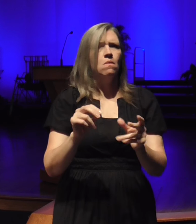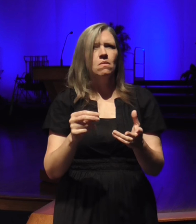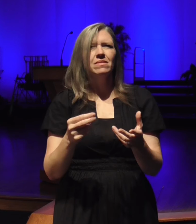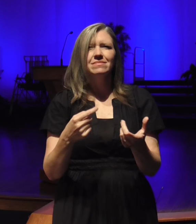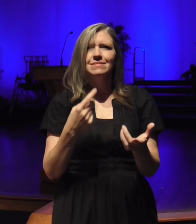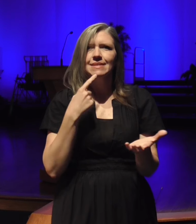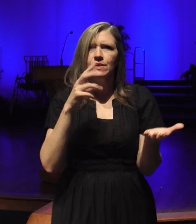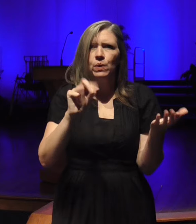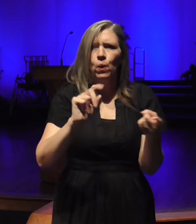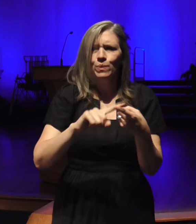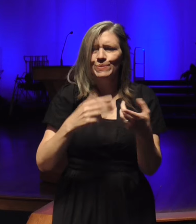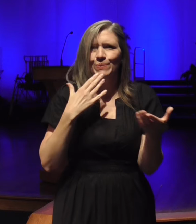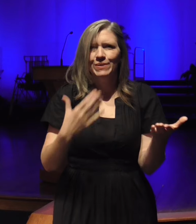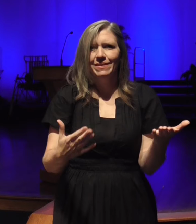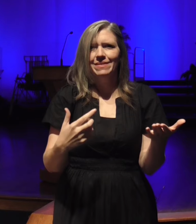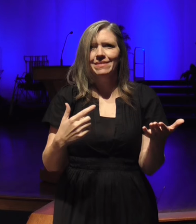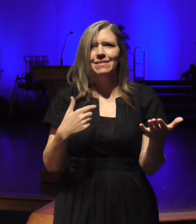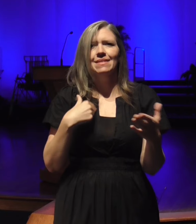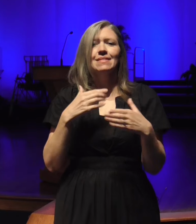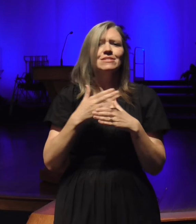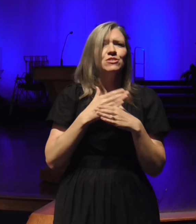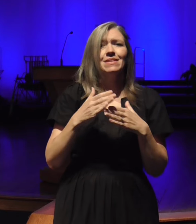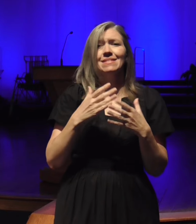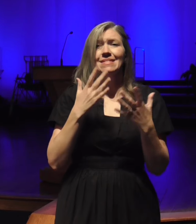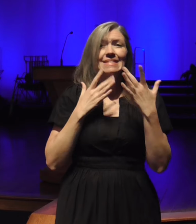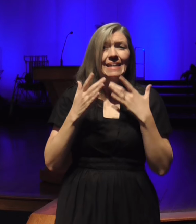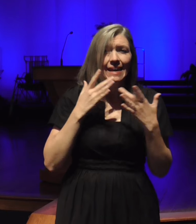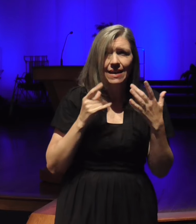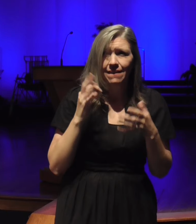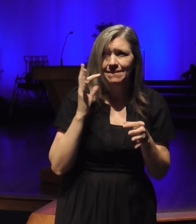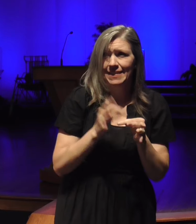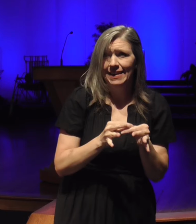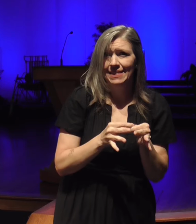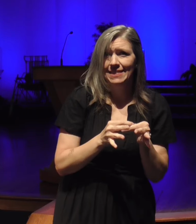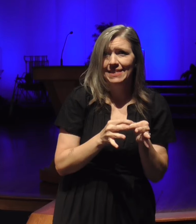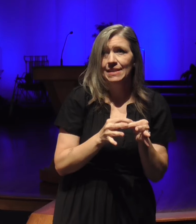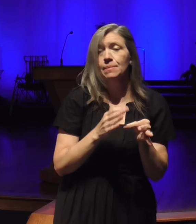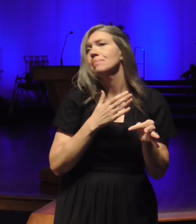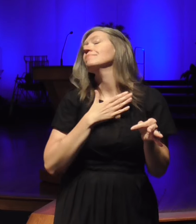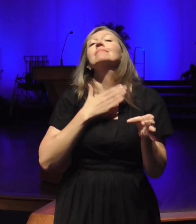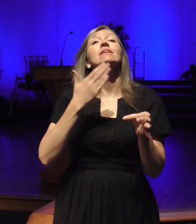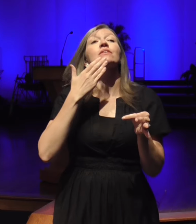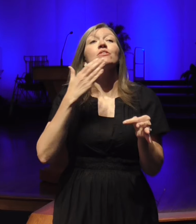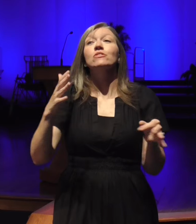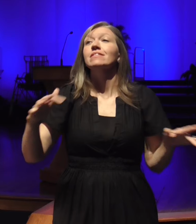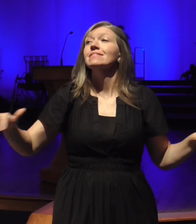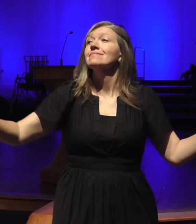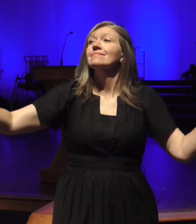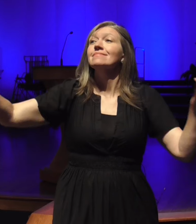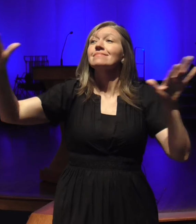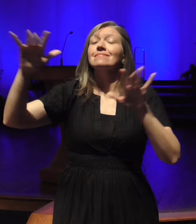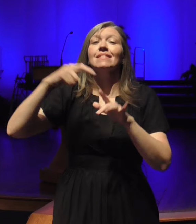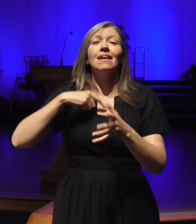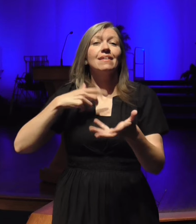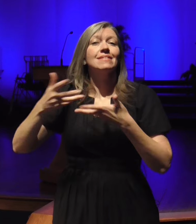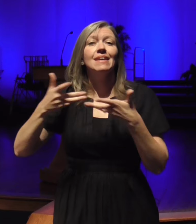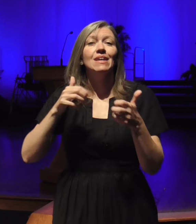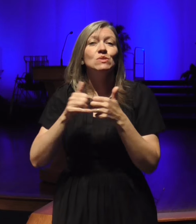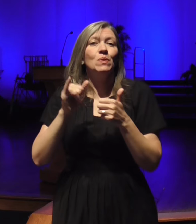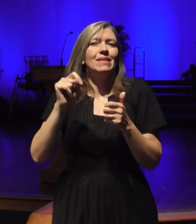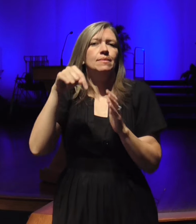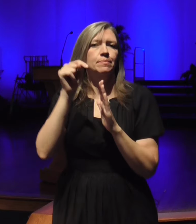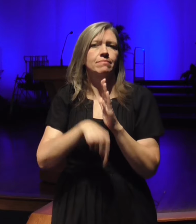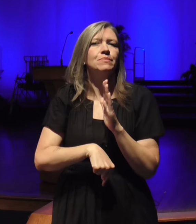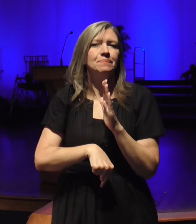in. Because when we refute it, we're saying no to this good. We're sharing our lack of faith in